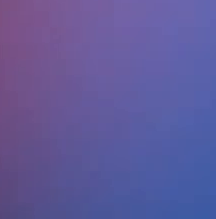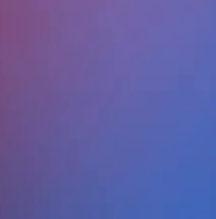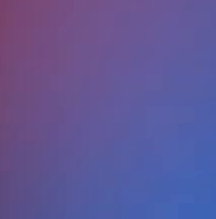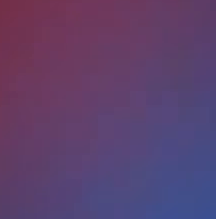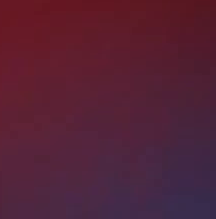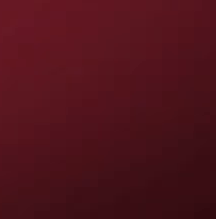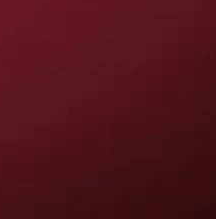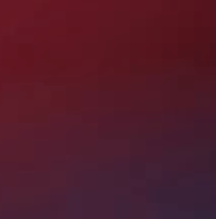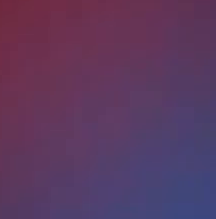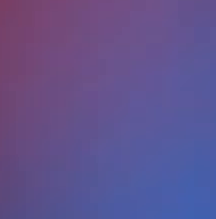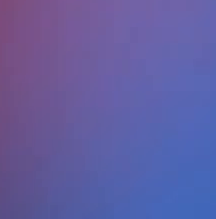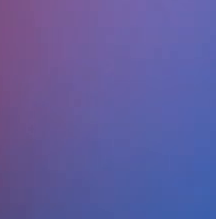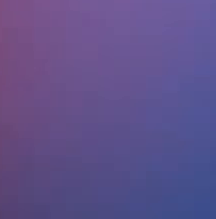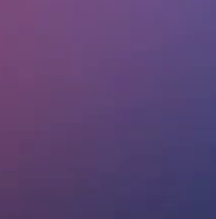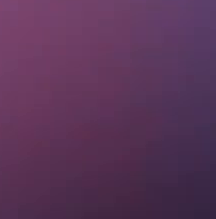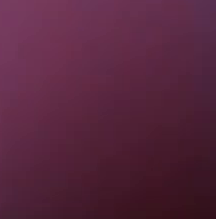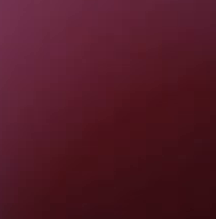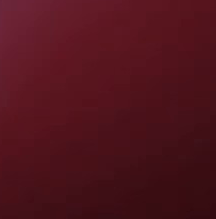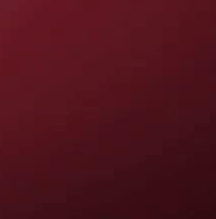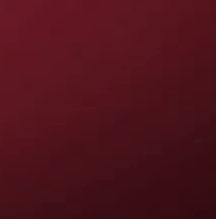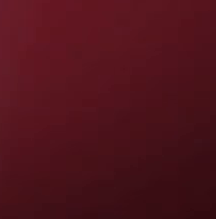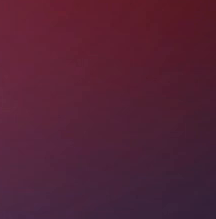they should plant and eat from their